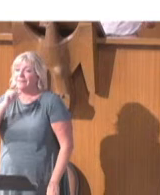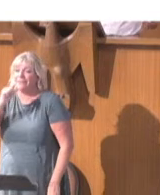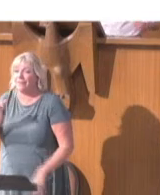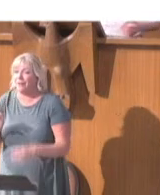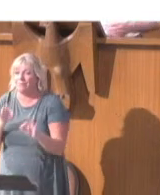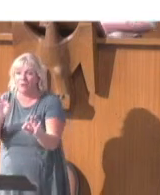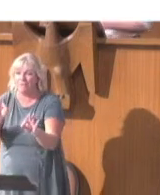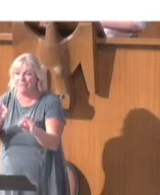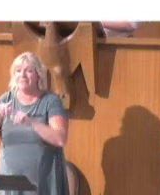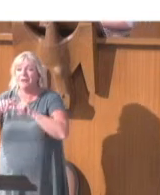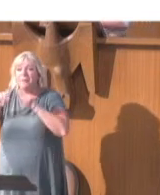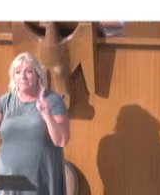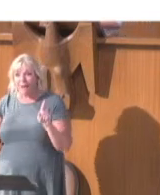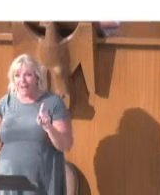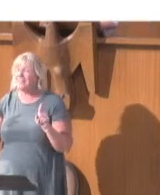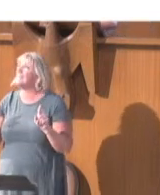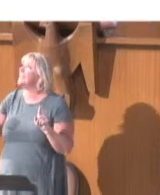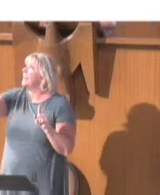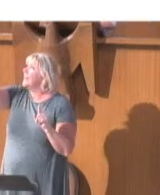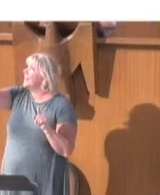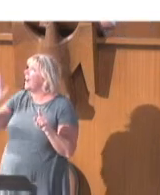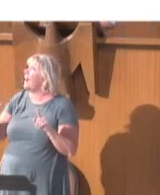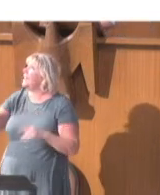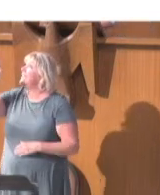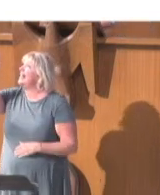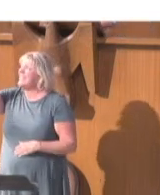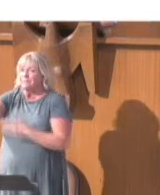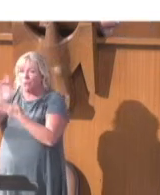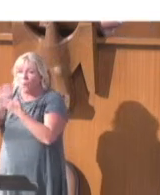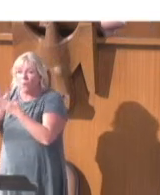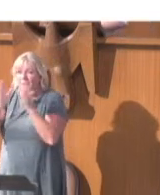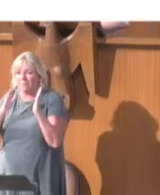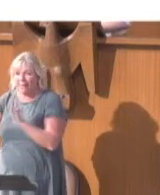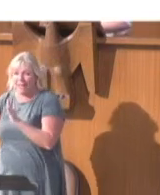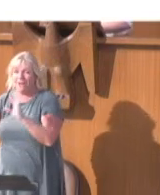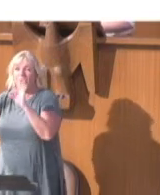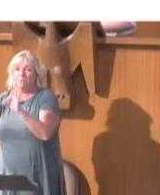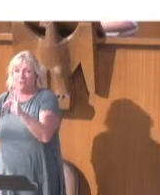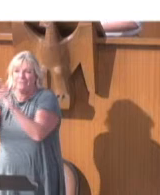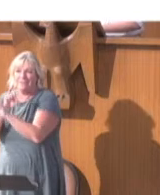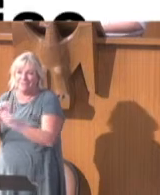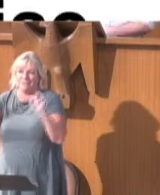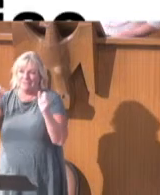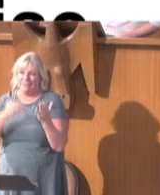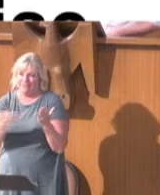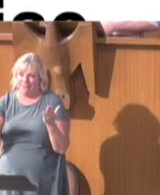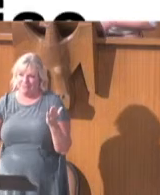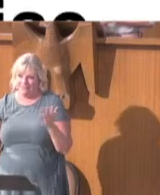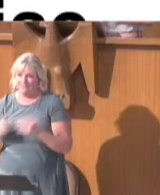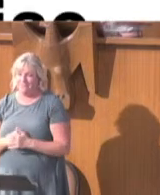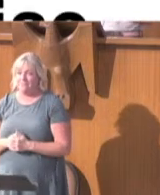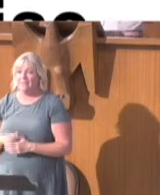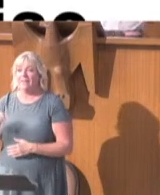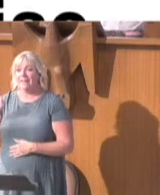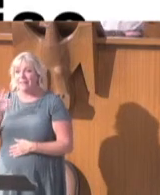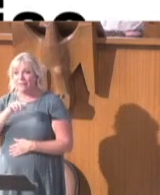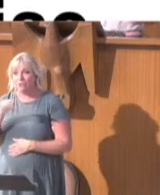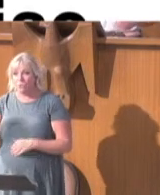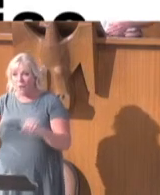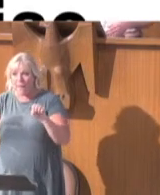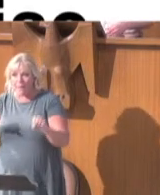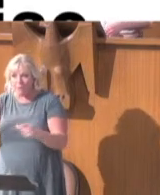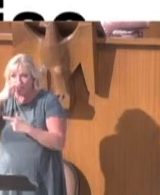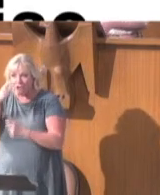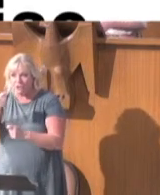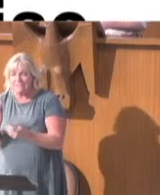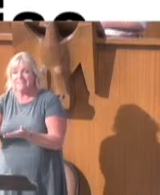perfect, but there is perfection in God's holy plan of redemption. If you are able and interested, please stand